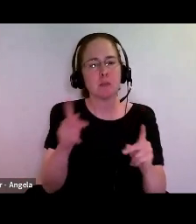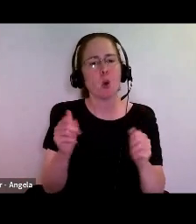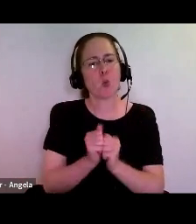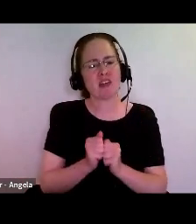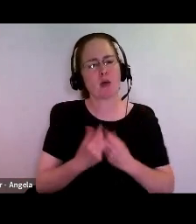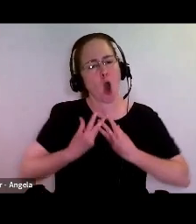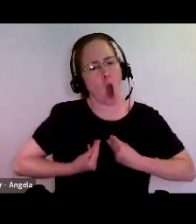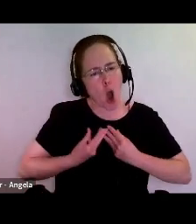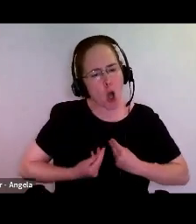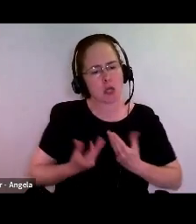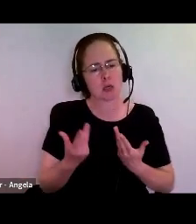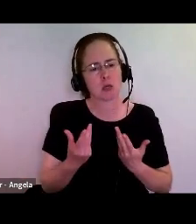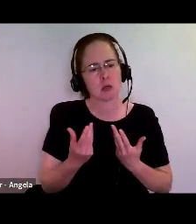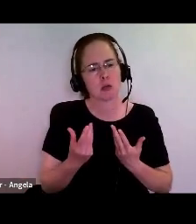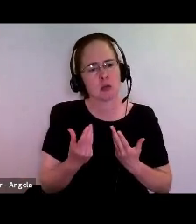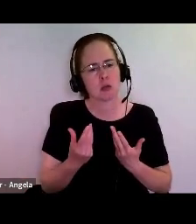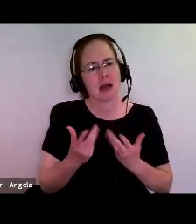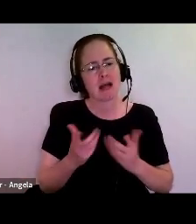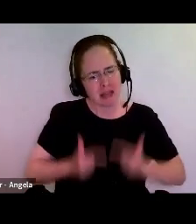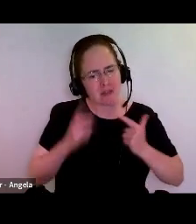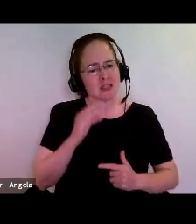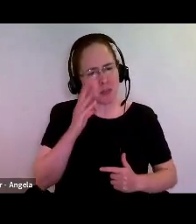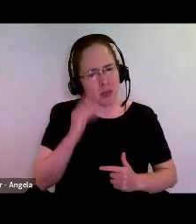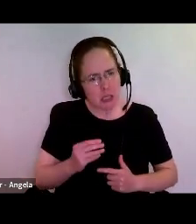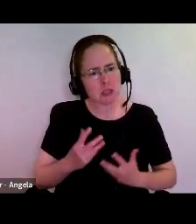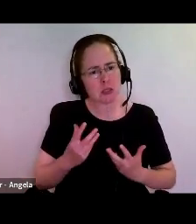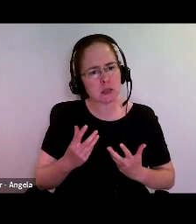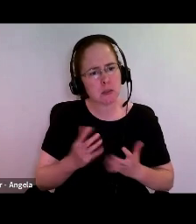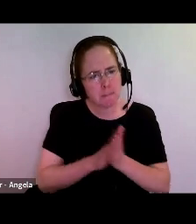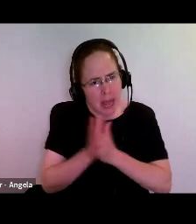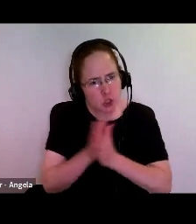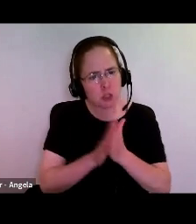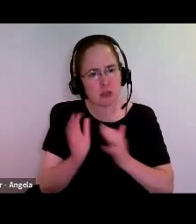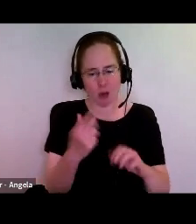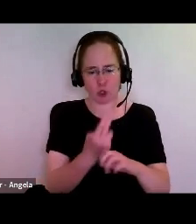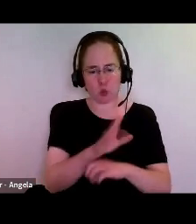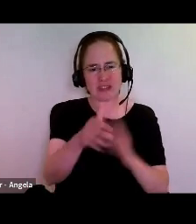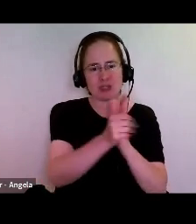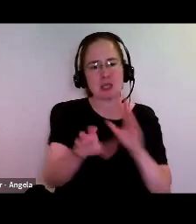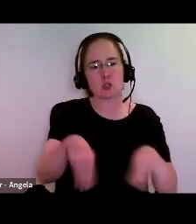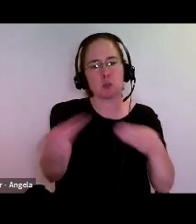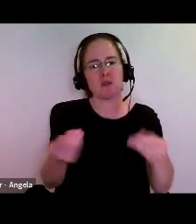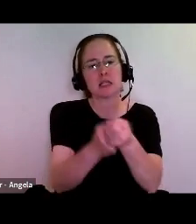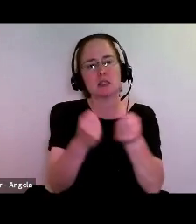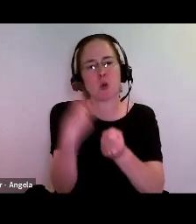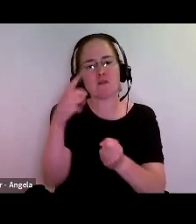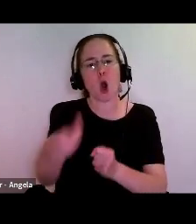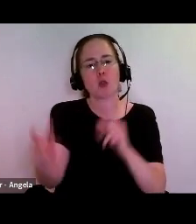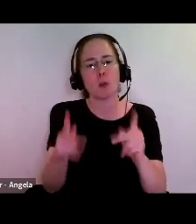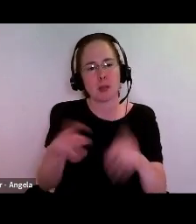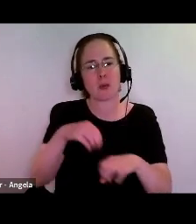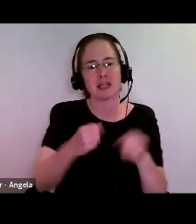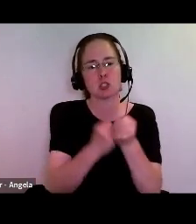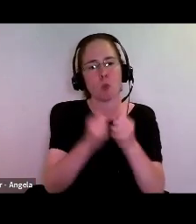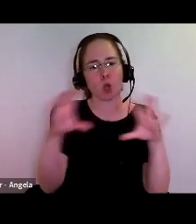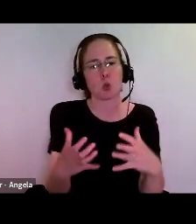heart, the passion, and the lived experience how to use those skills to provide support to others in the support